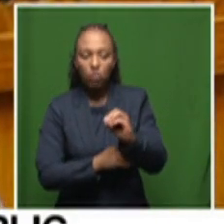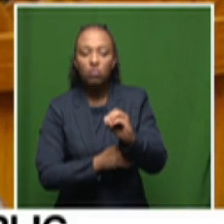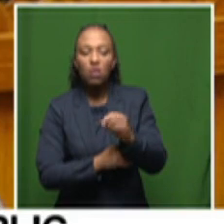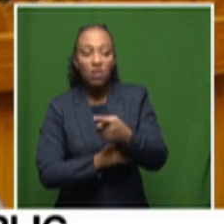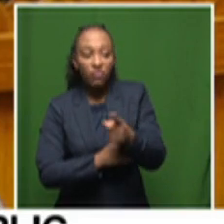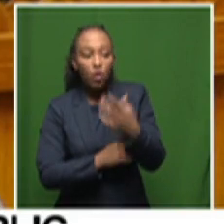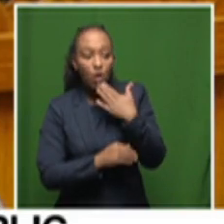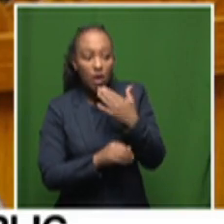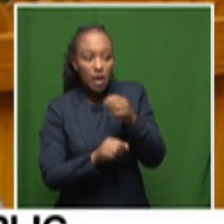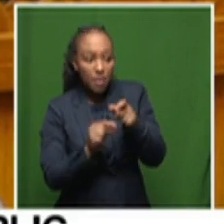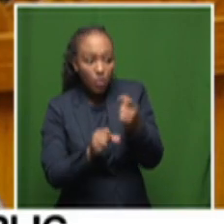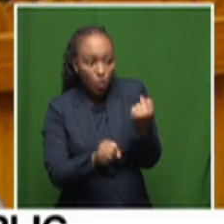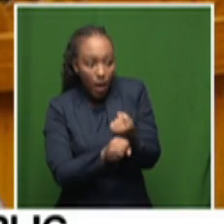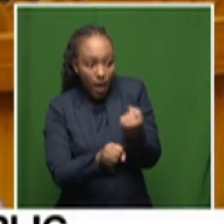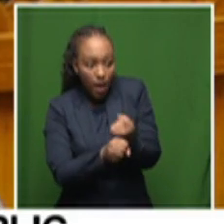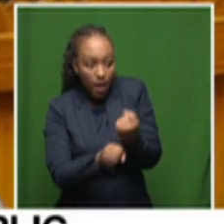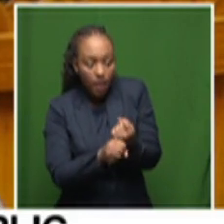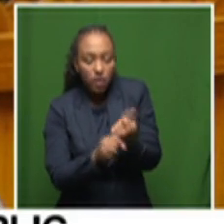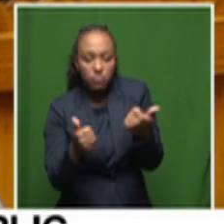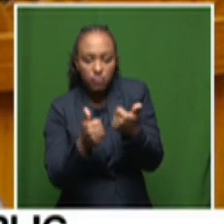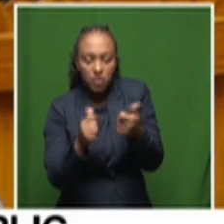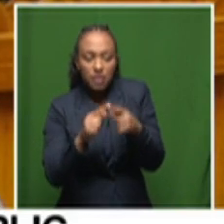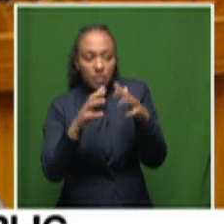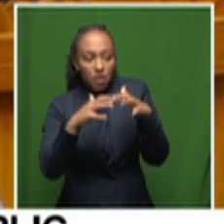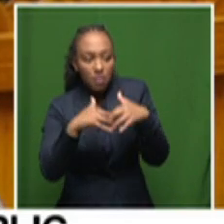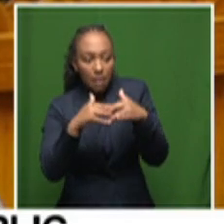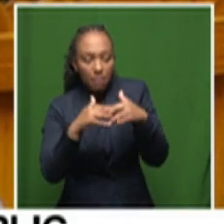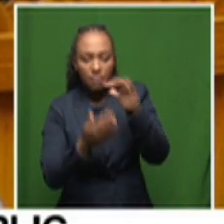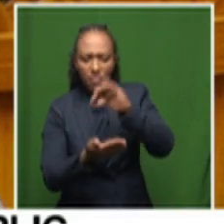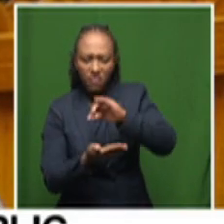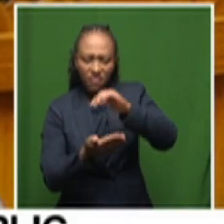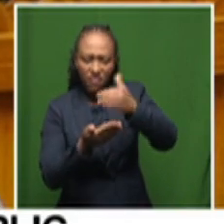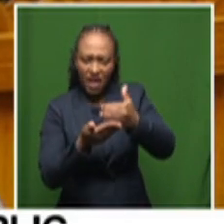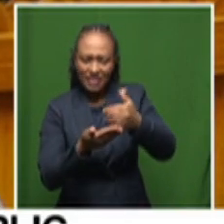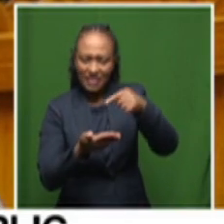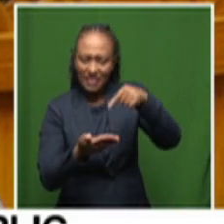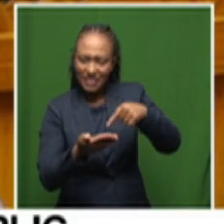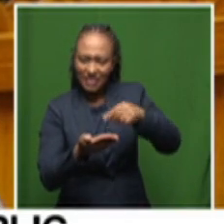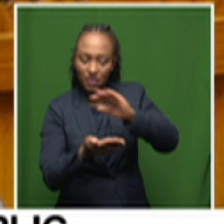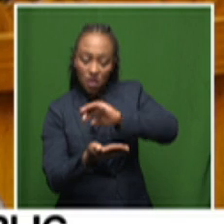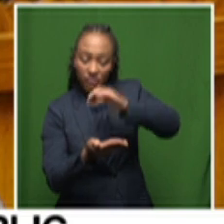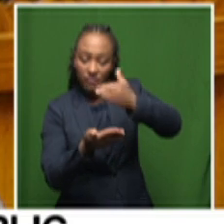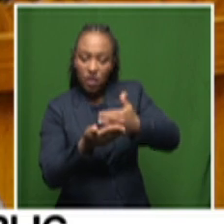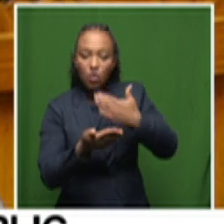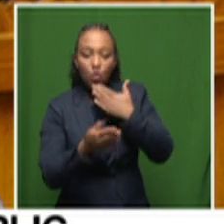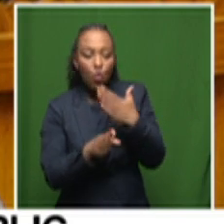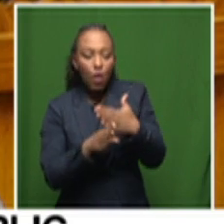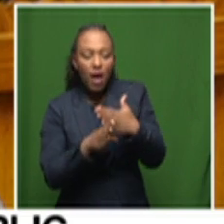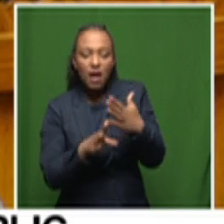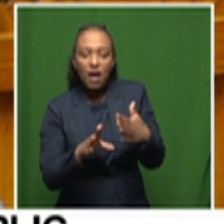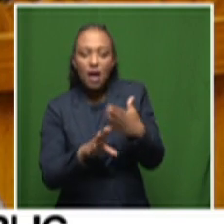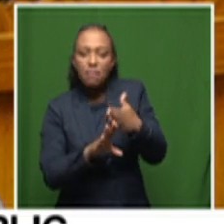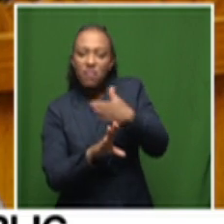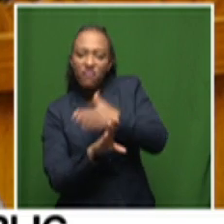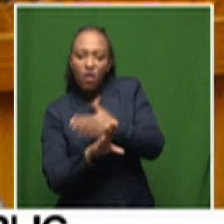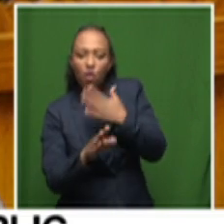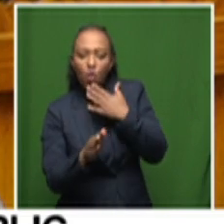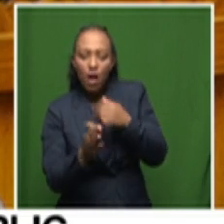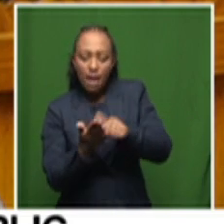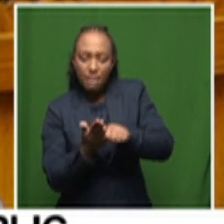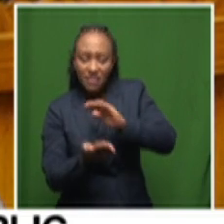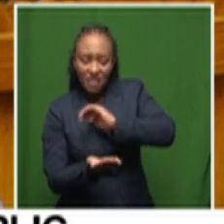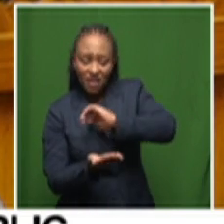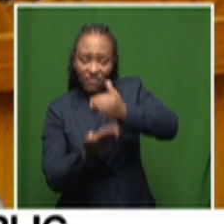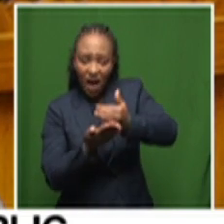all employed workers and the establishment of a fund to cater for workers currently excluded from pension fund